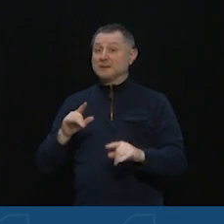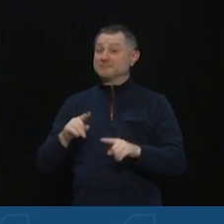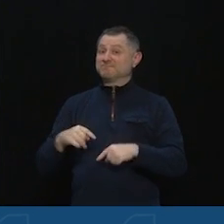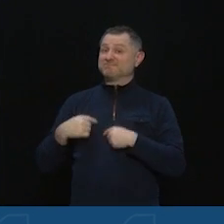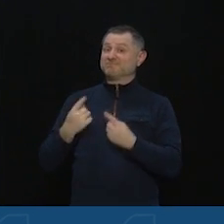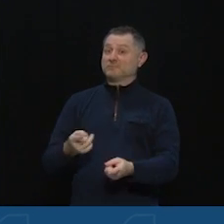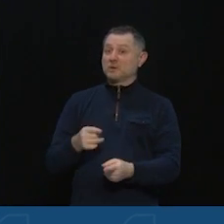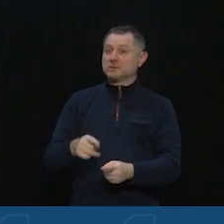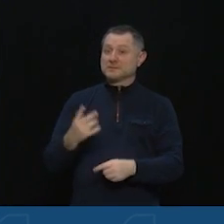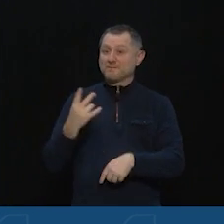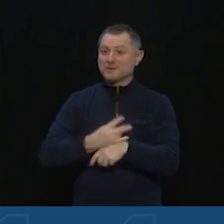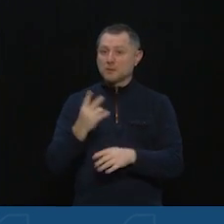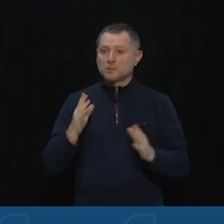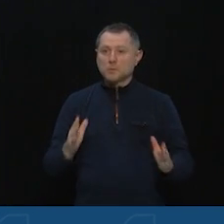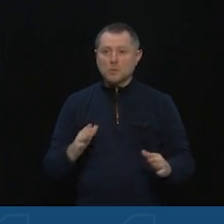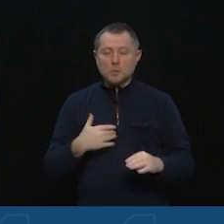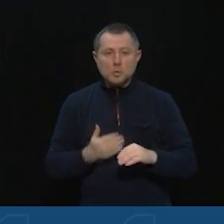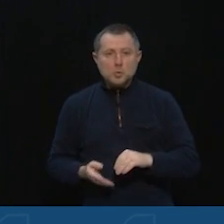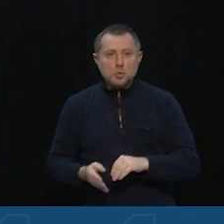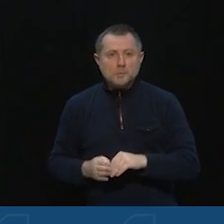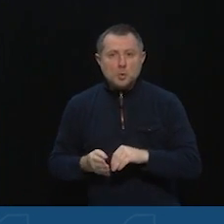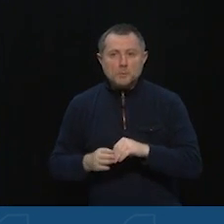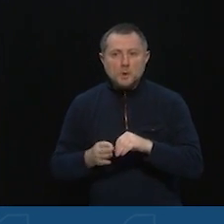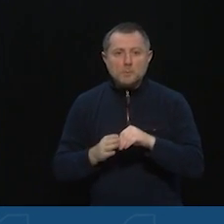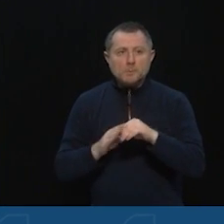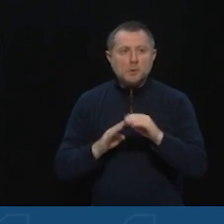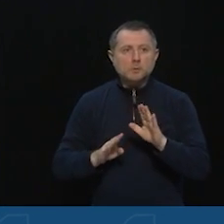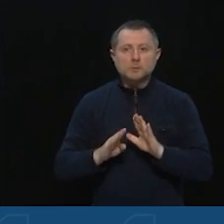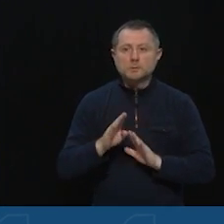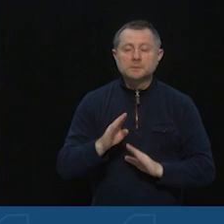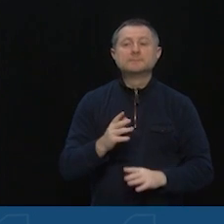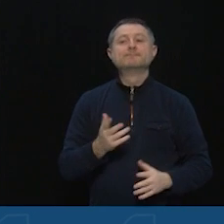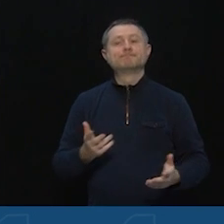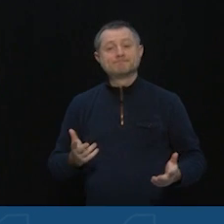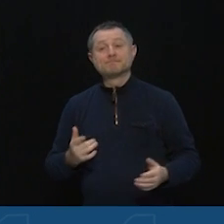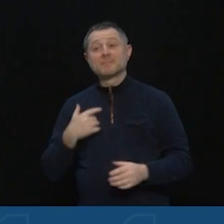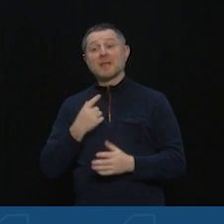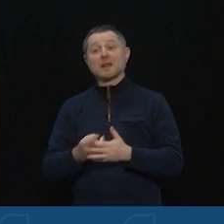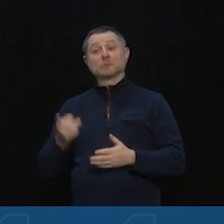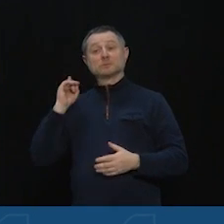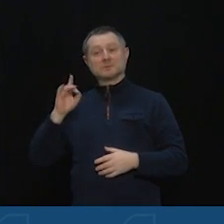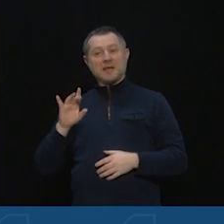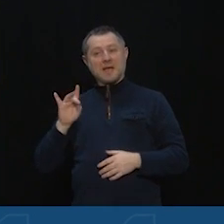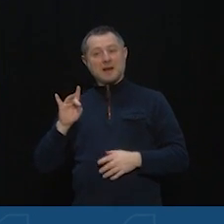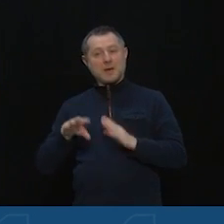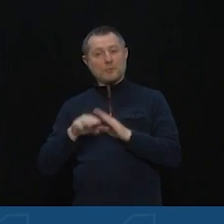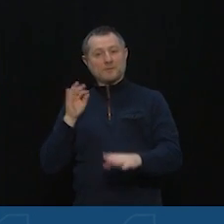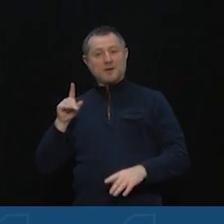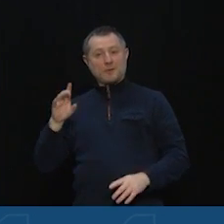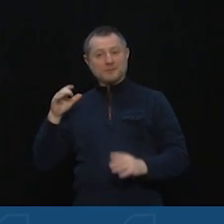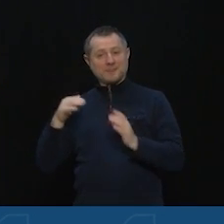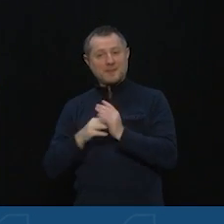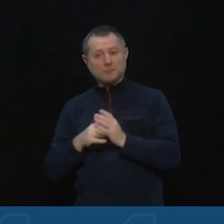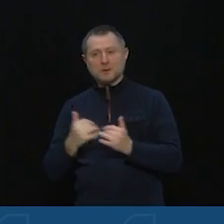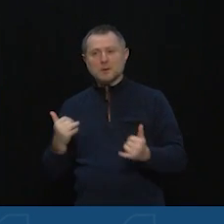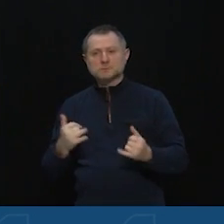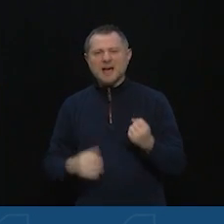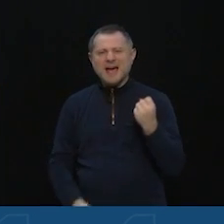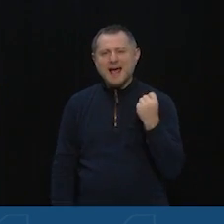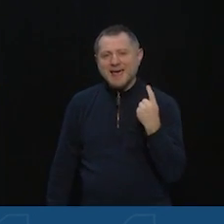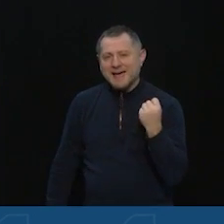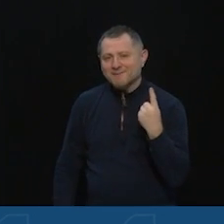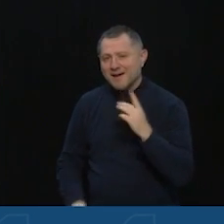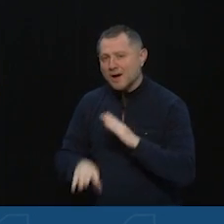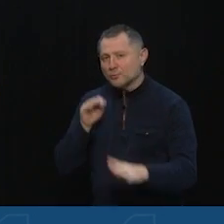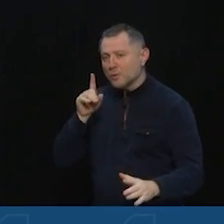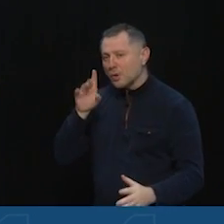The 7-day average a week ago was 8 per 100,000. It's now to 11. These are very low numbers.